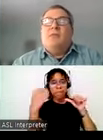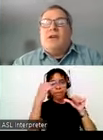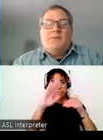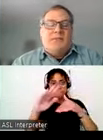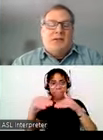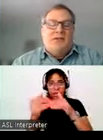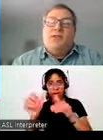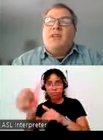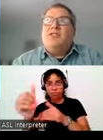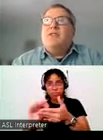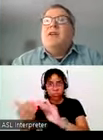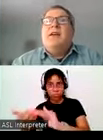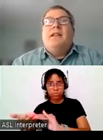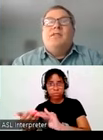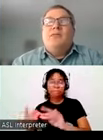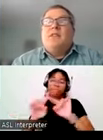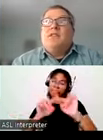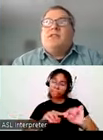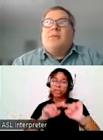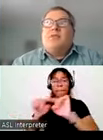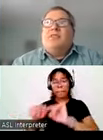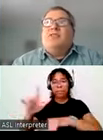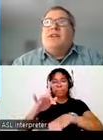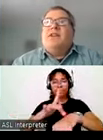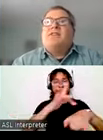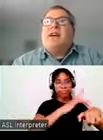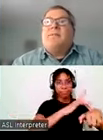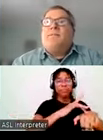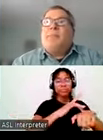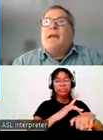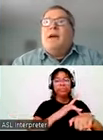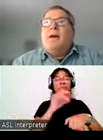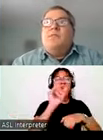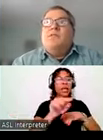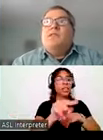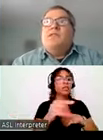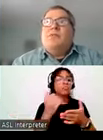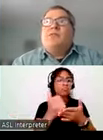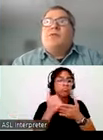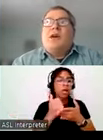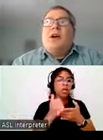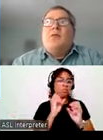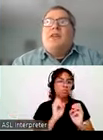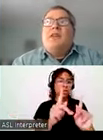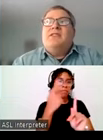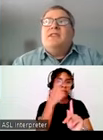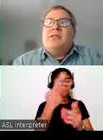on the location, and this tool gives us an opportunity to analyze that. Using these tools, we can get a detailed